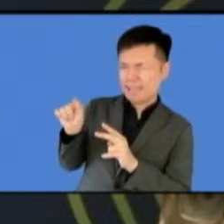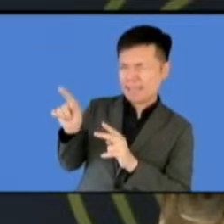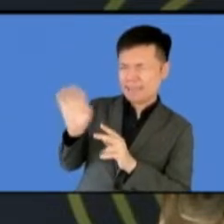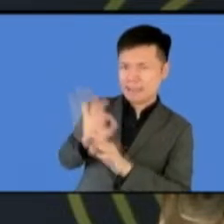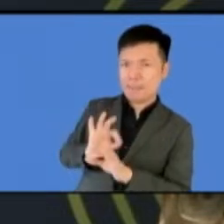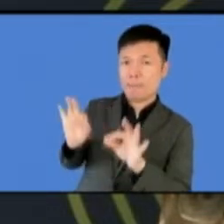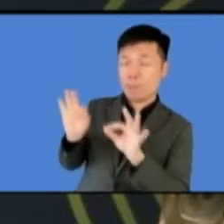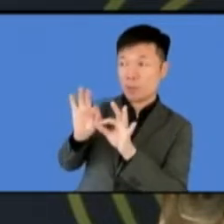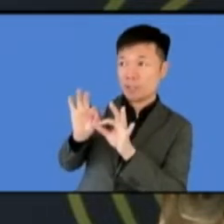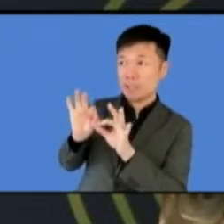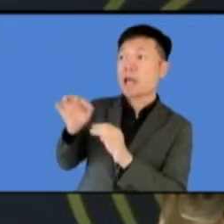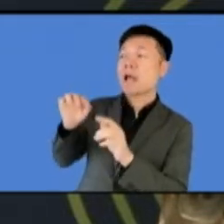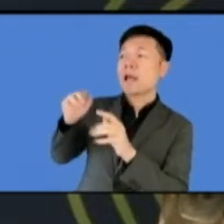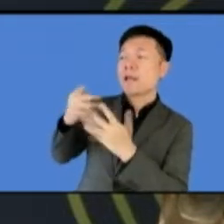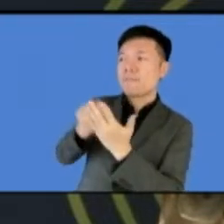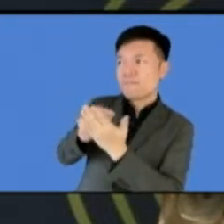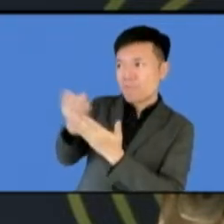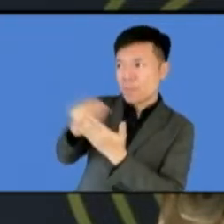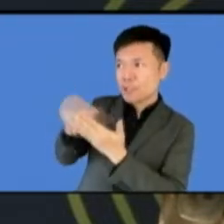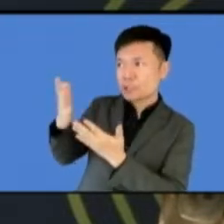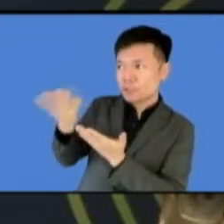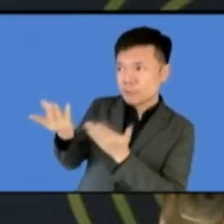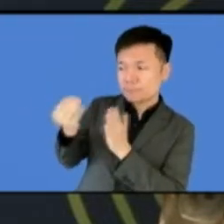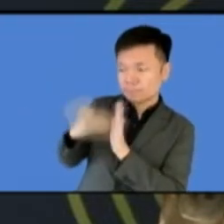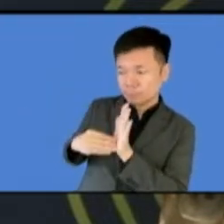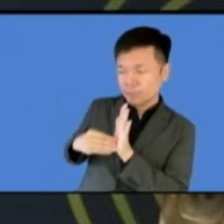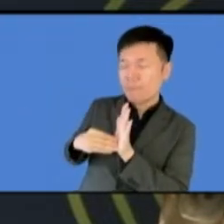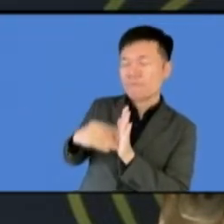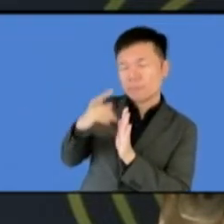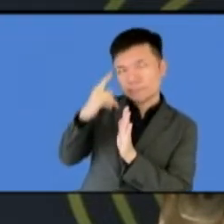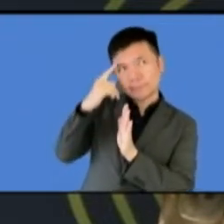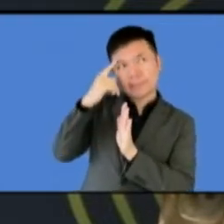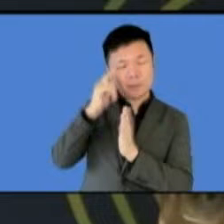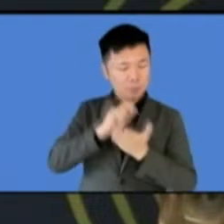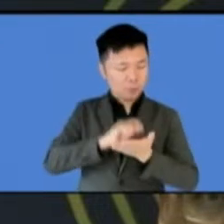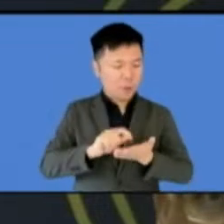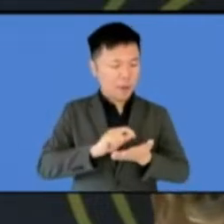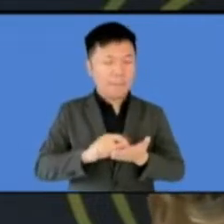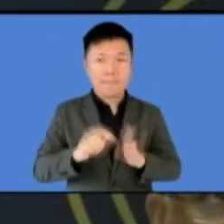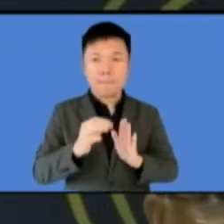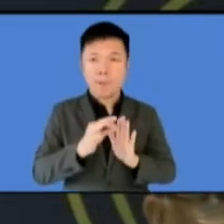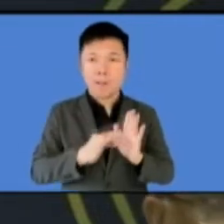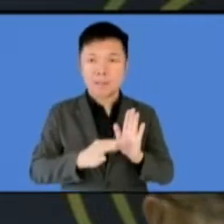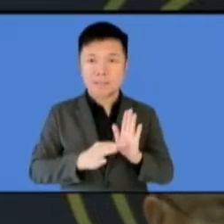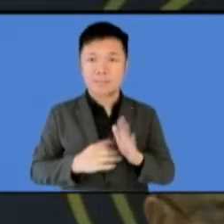data and use it for policy making. One